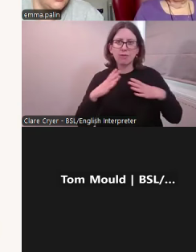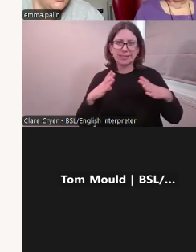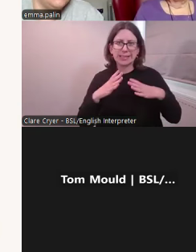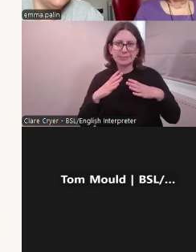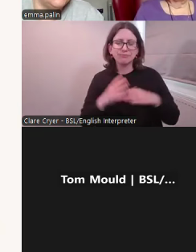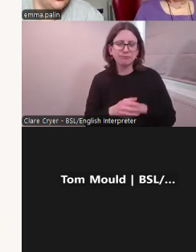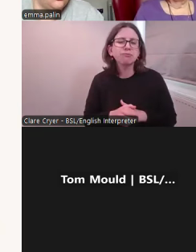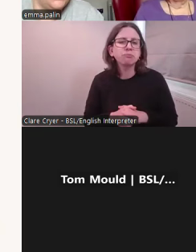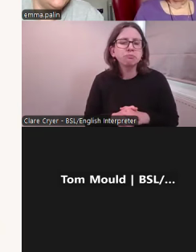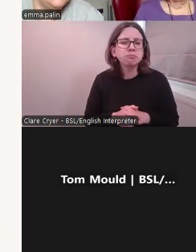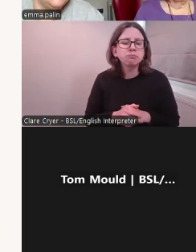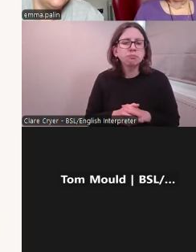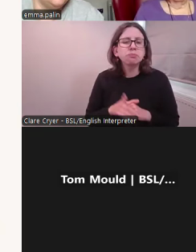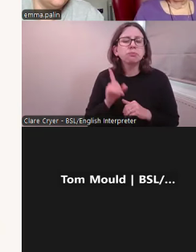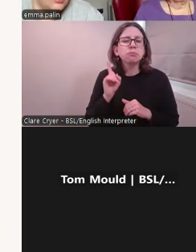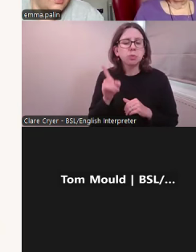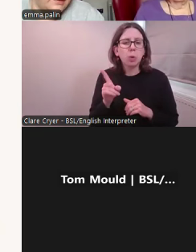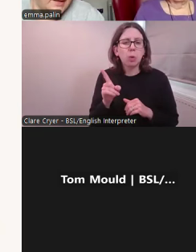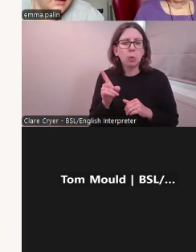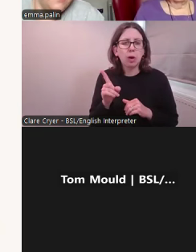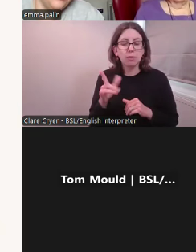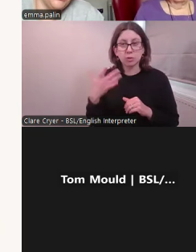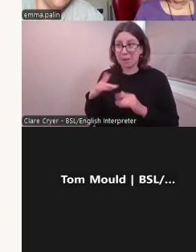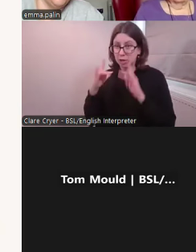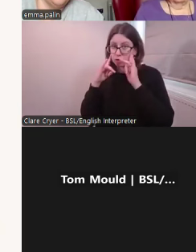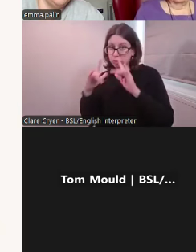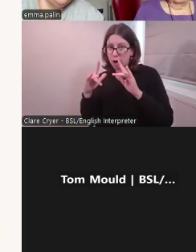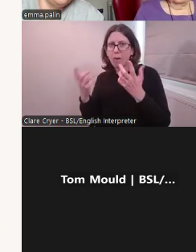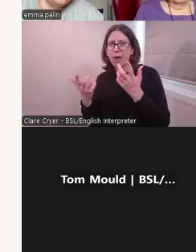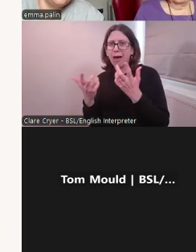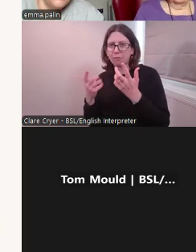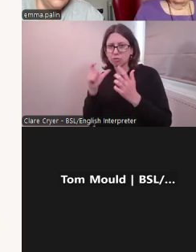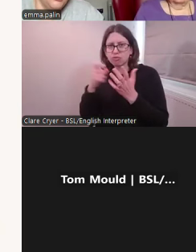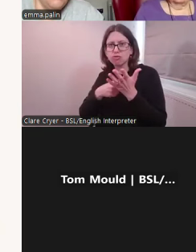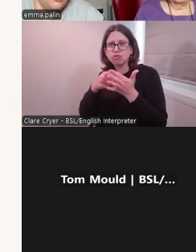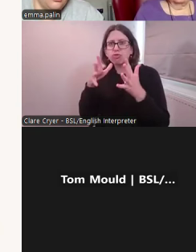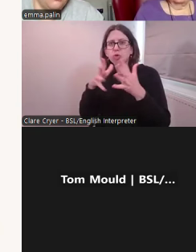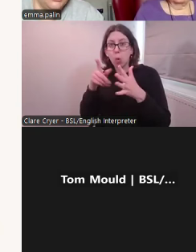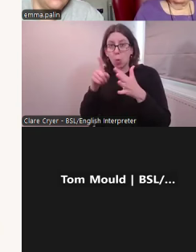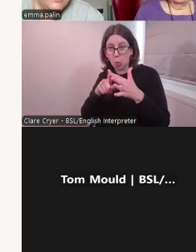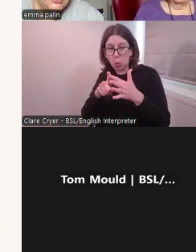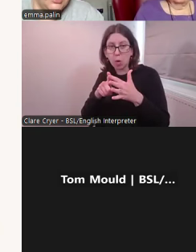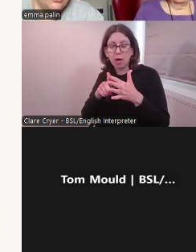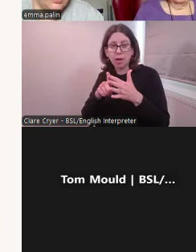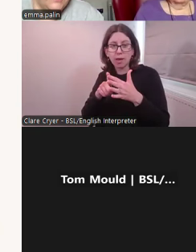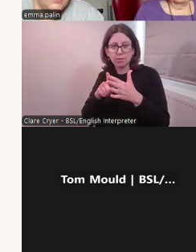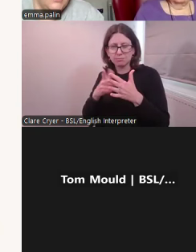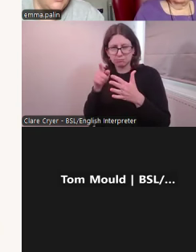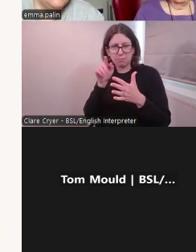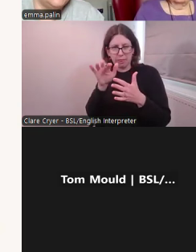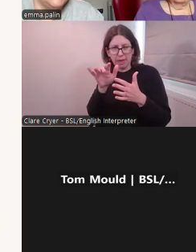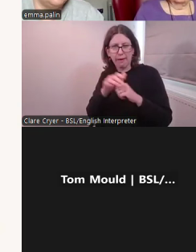customers. So we trialed that at Crewe, at our Belong Village in